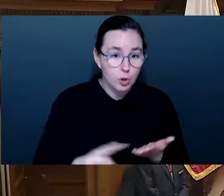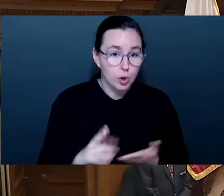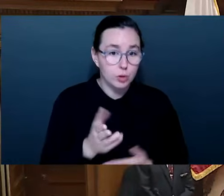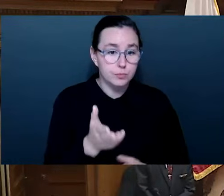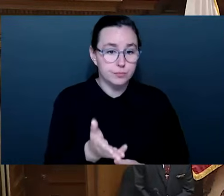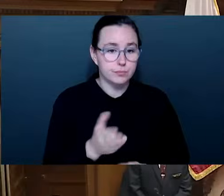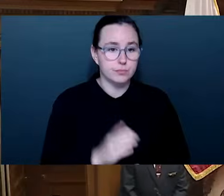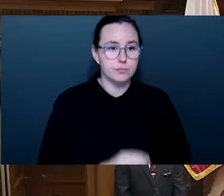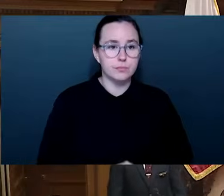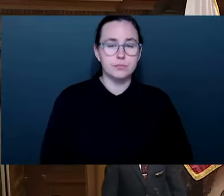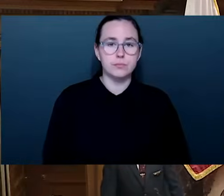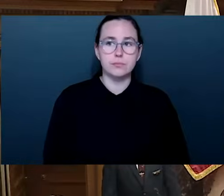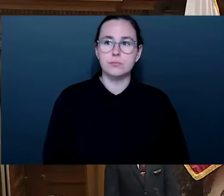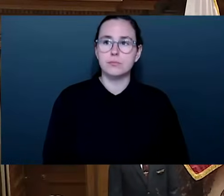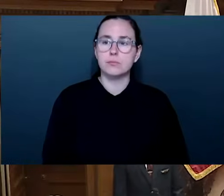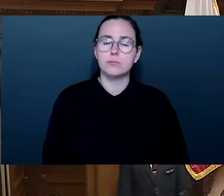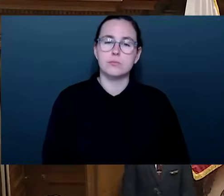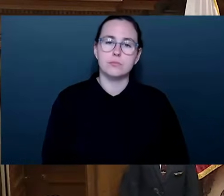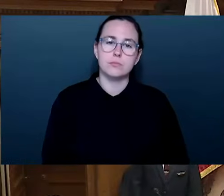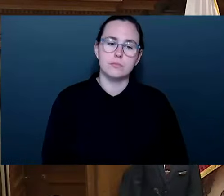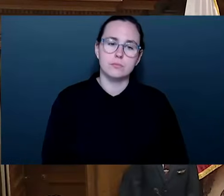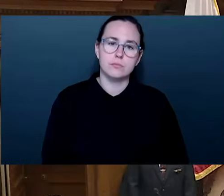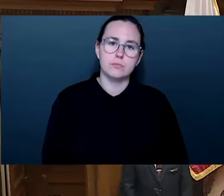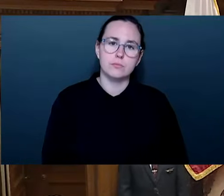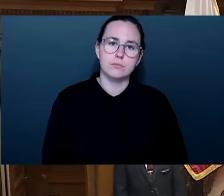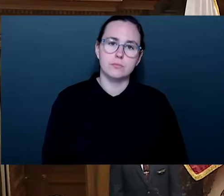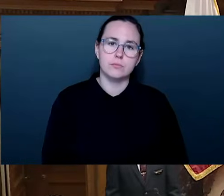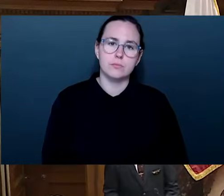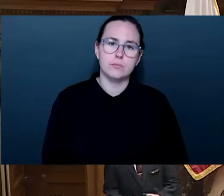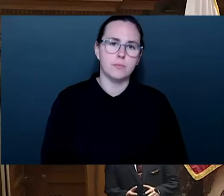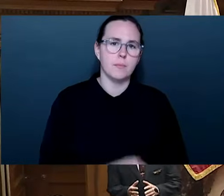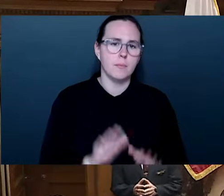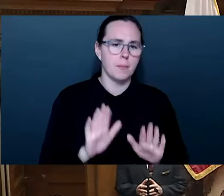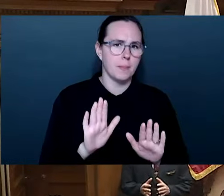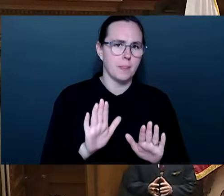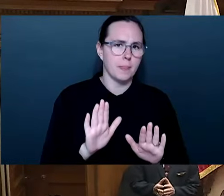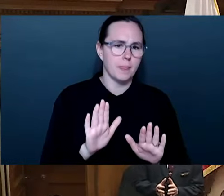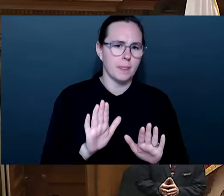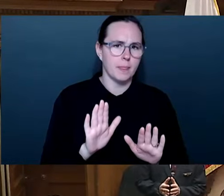Oh, member for Vancouver-Langara. Sorry.